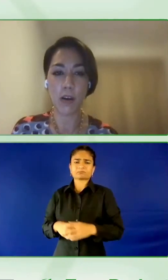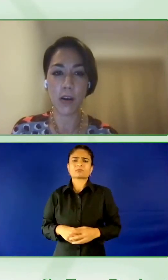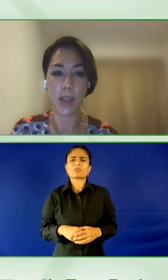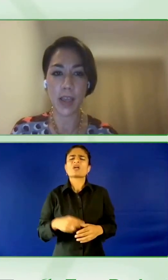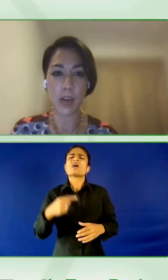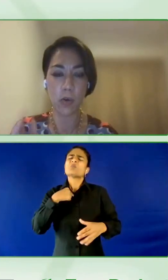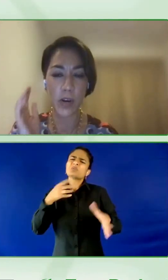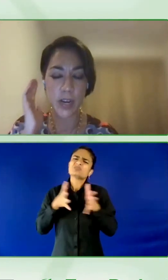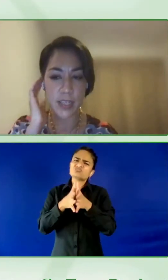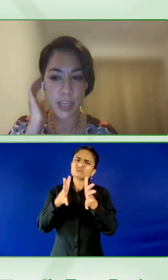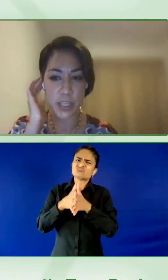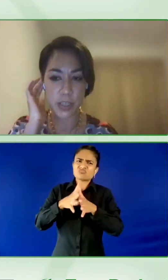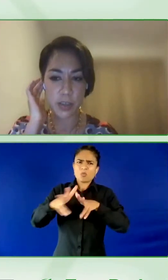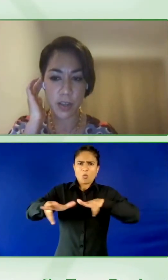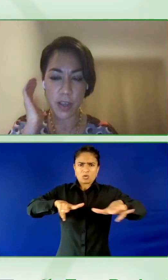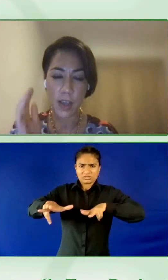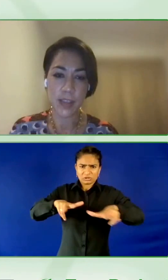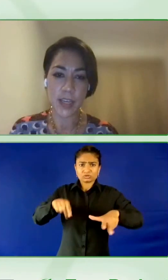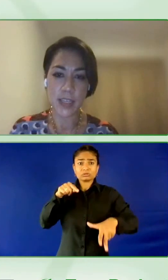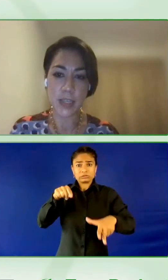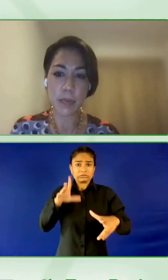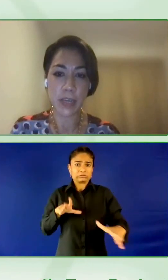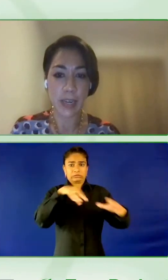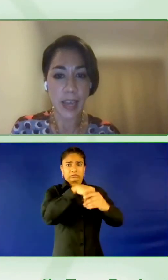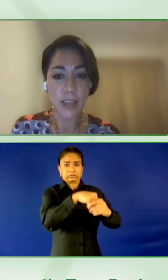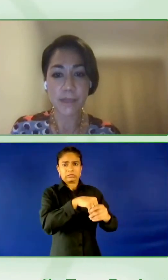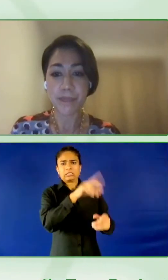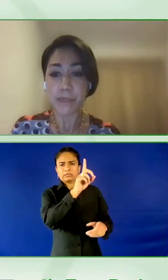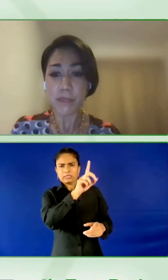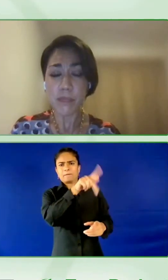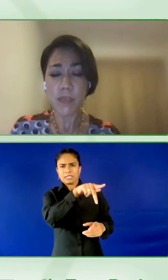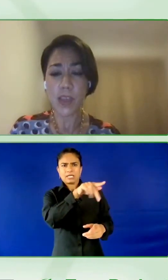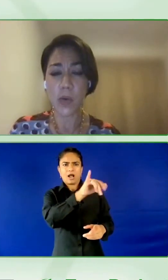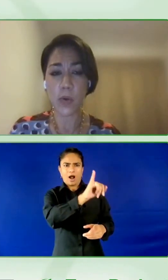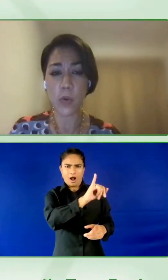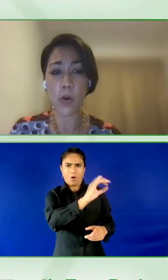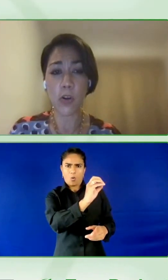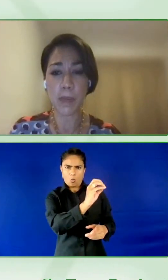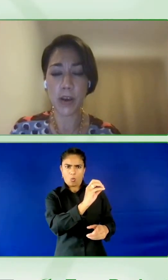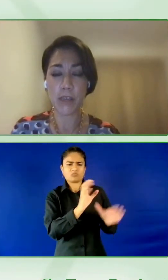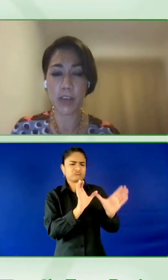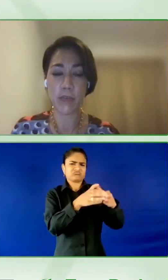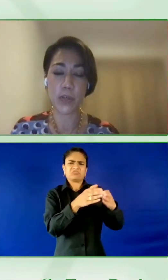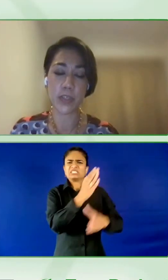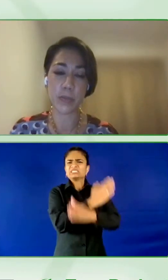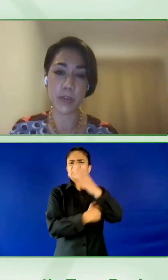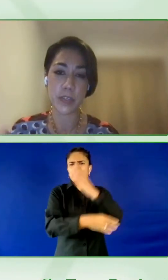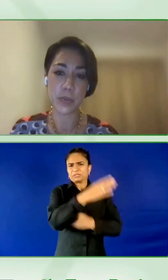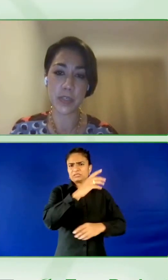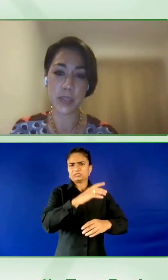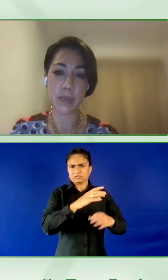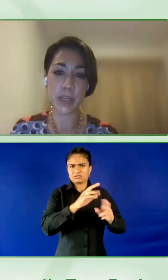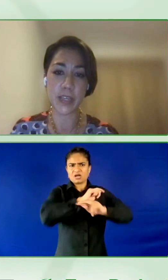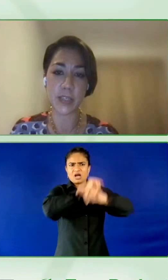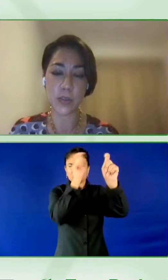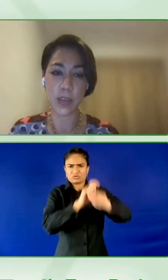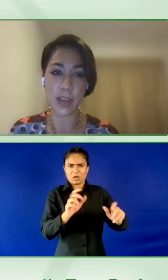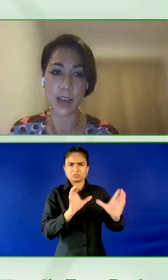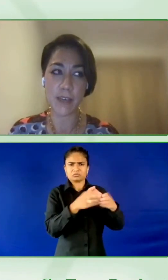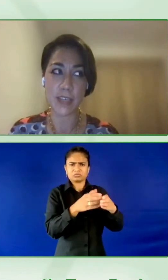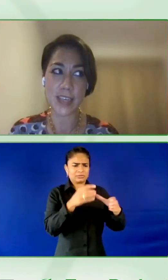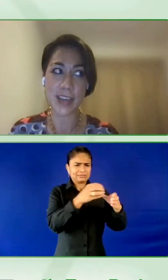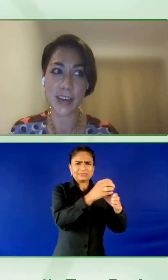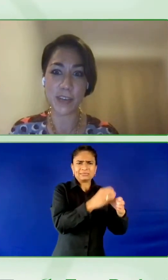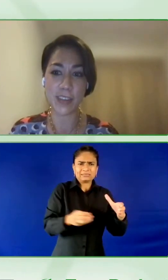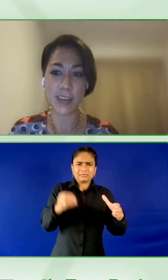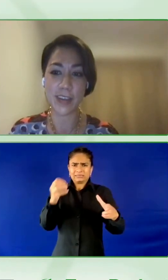We are an organization that is disability-led. And we're all about giving a voice to persons with disabilities so they